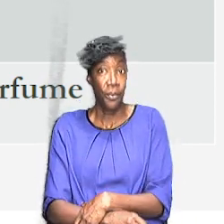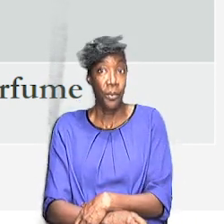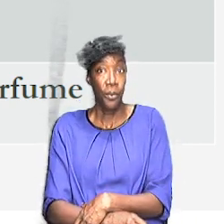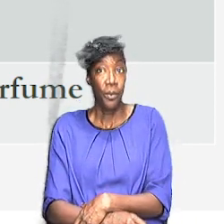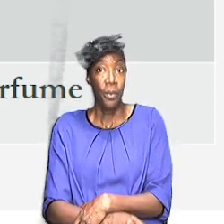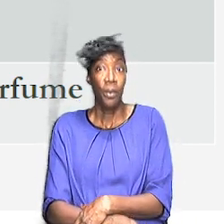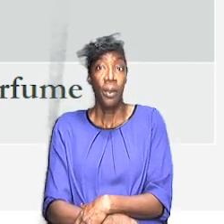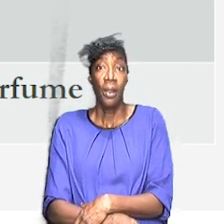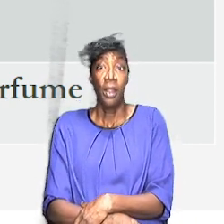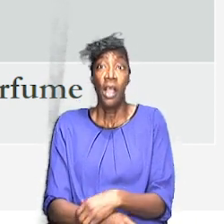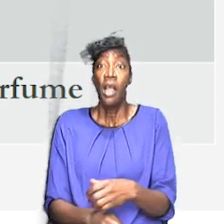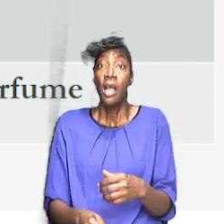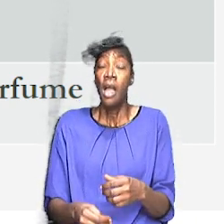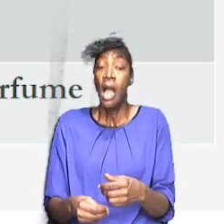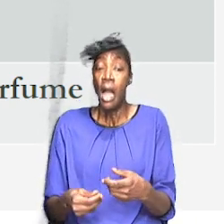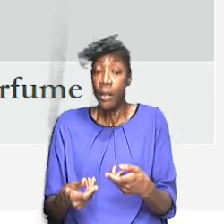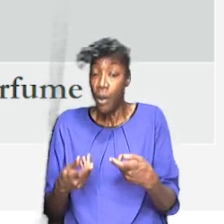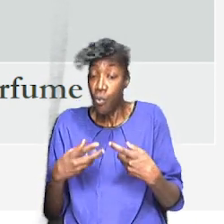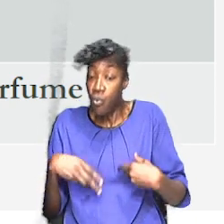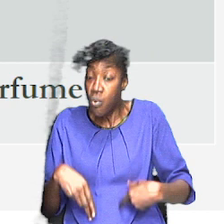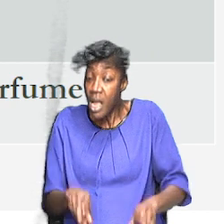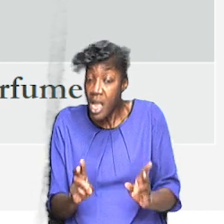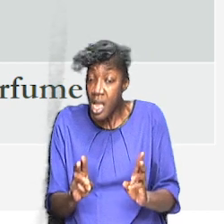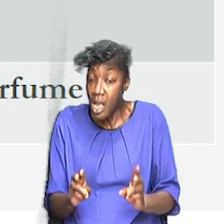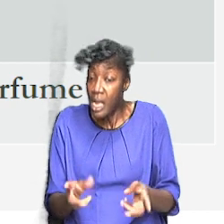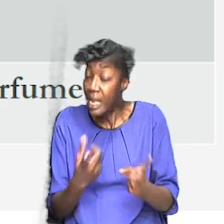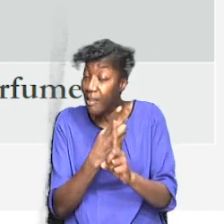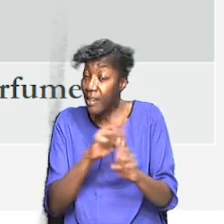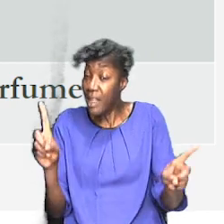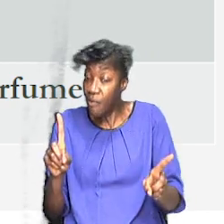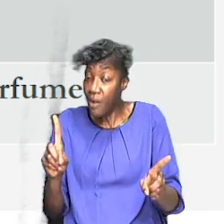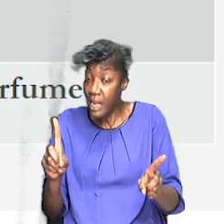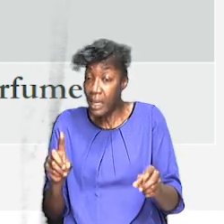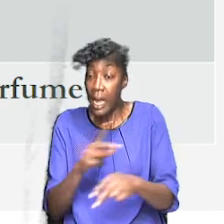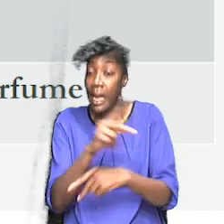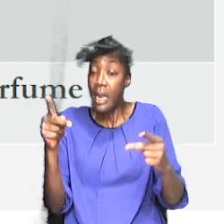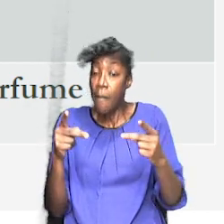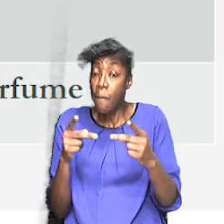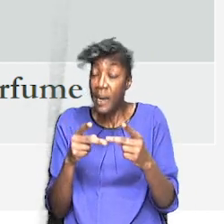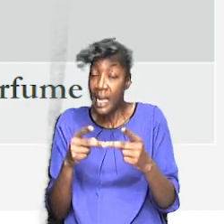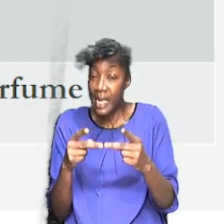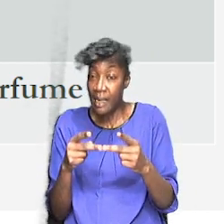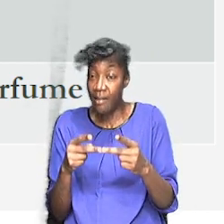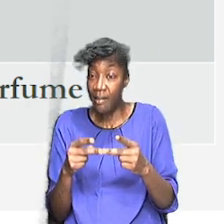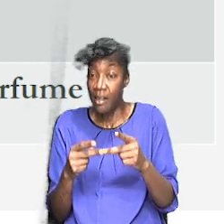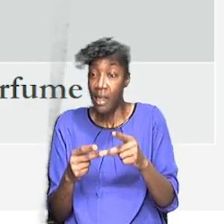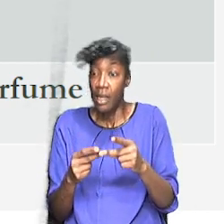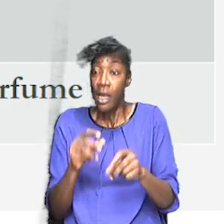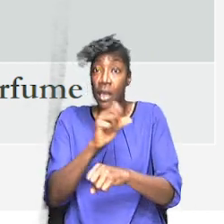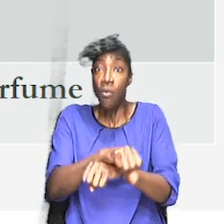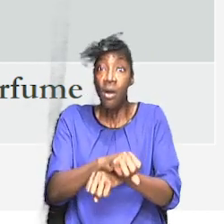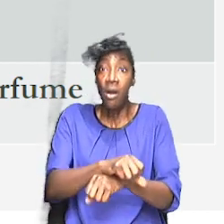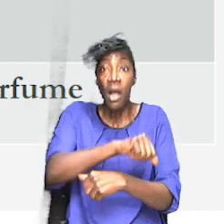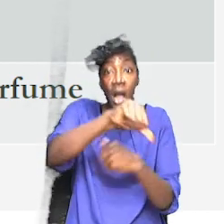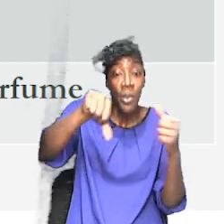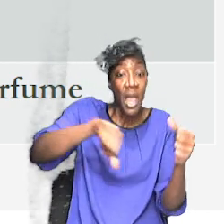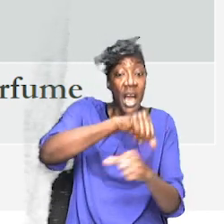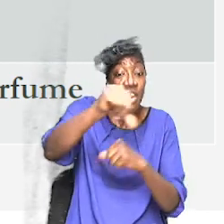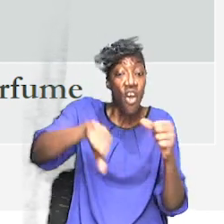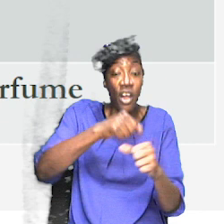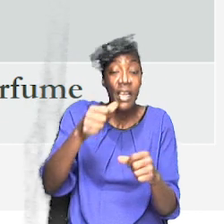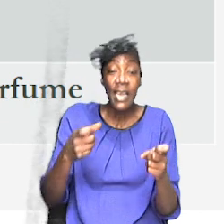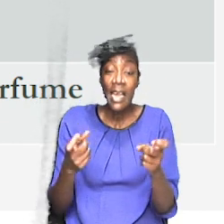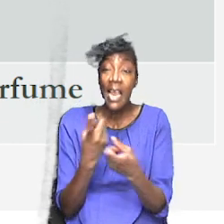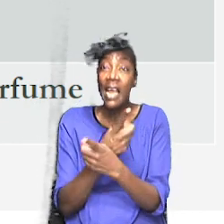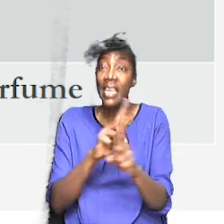the treatment of the woman was different. So we see the location being different, the treatment being different, the anointing was also